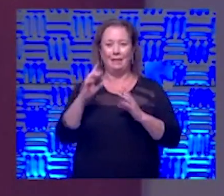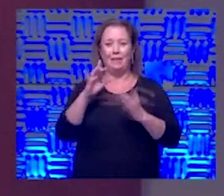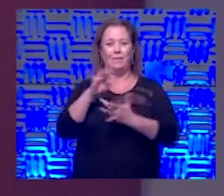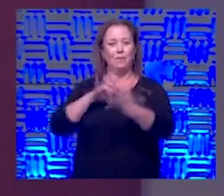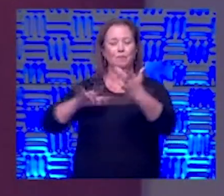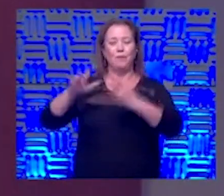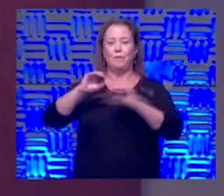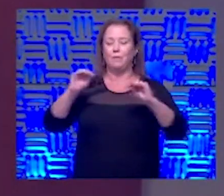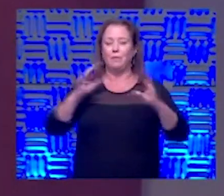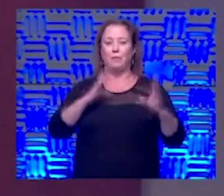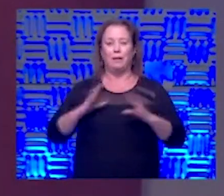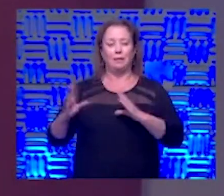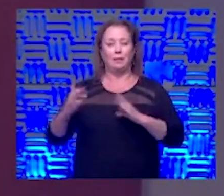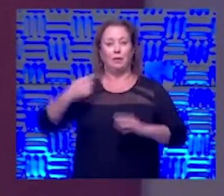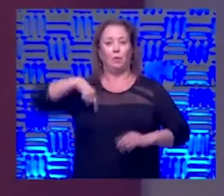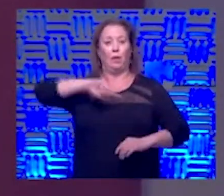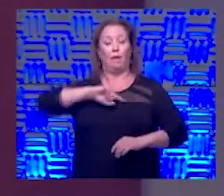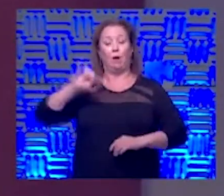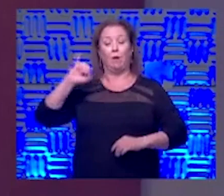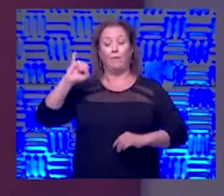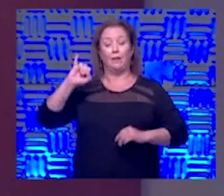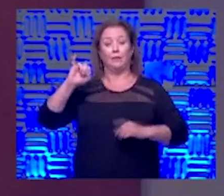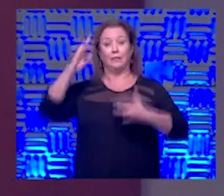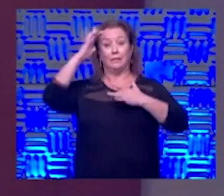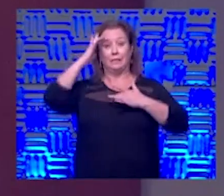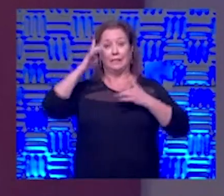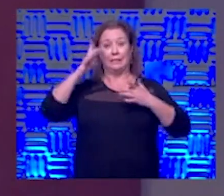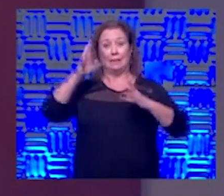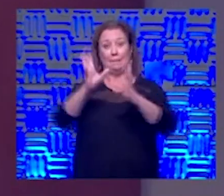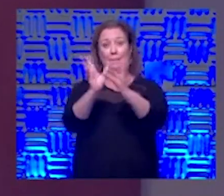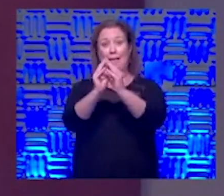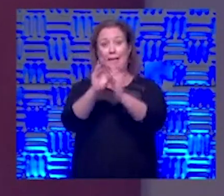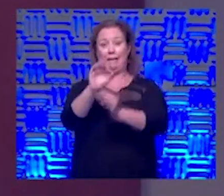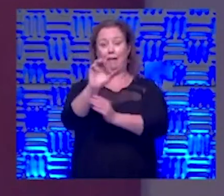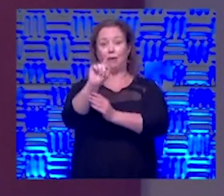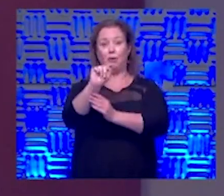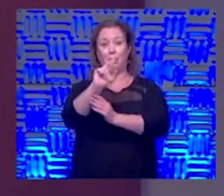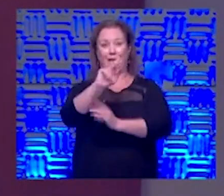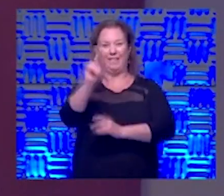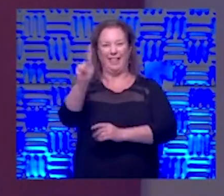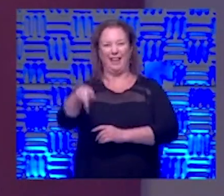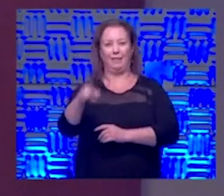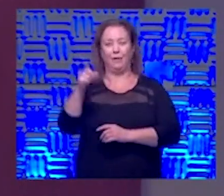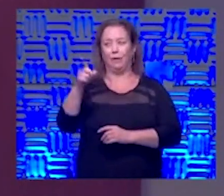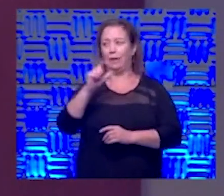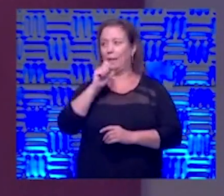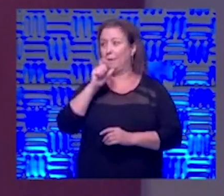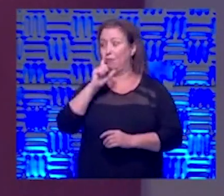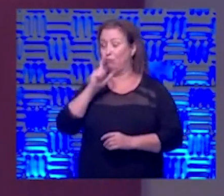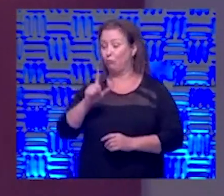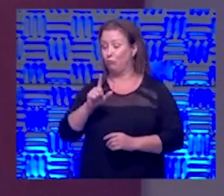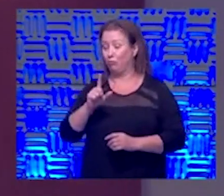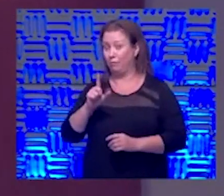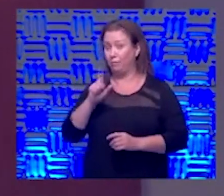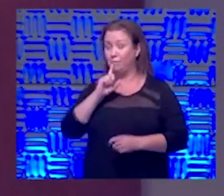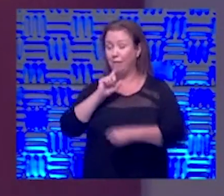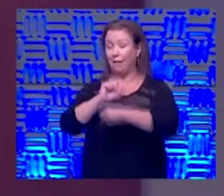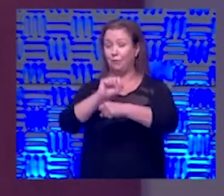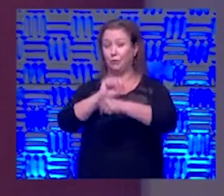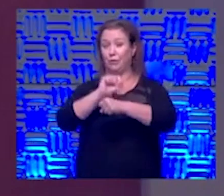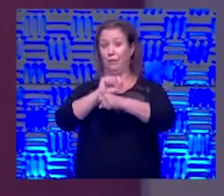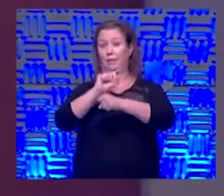travel. We have our infectious disease meeting in October in Philadelphia, but I'm not sure if that will be